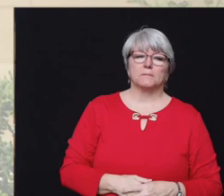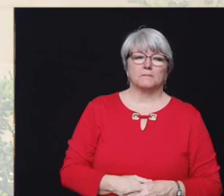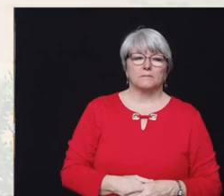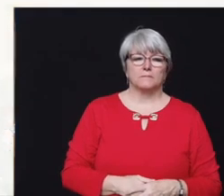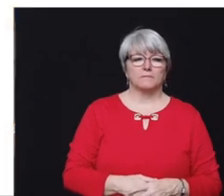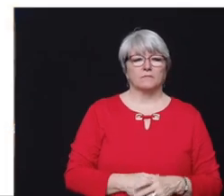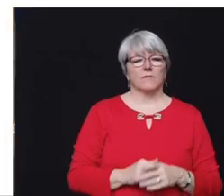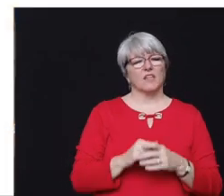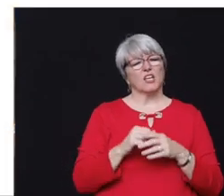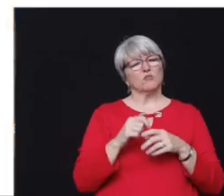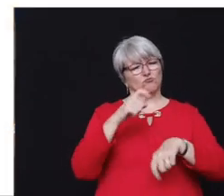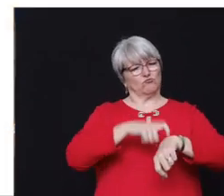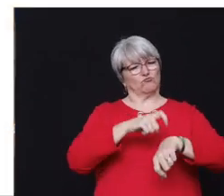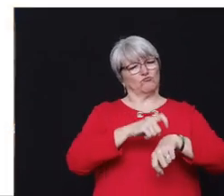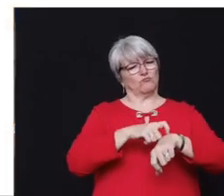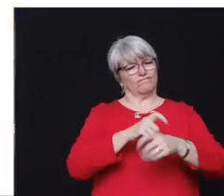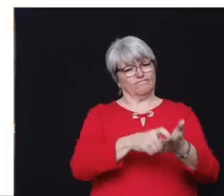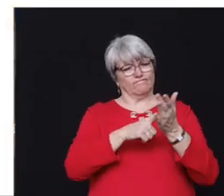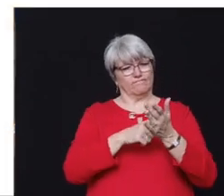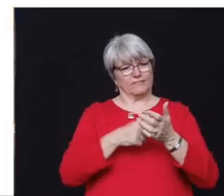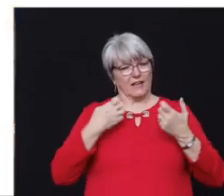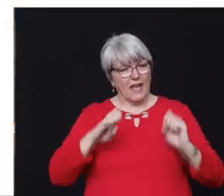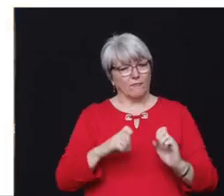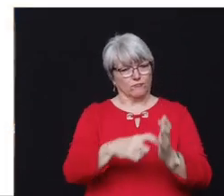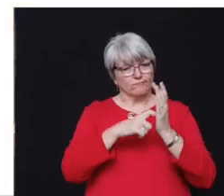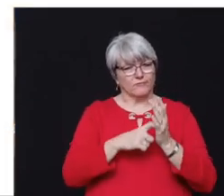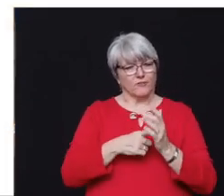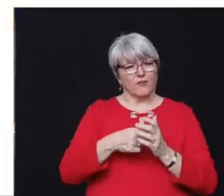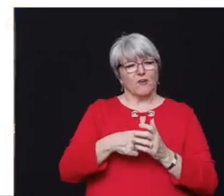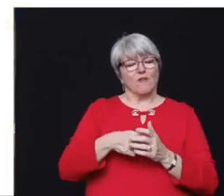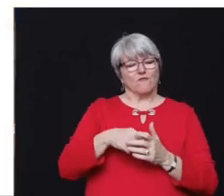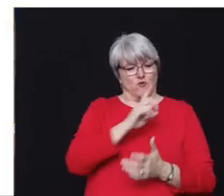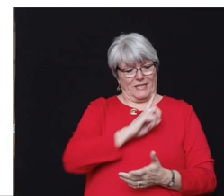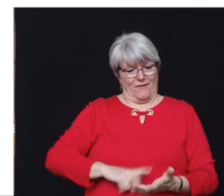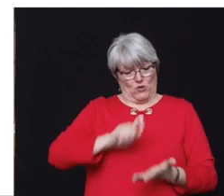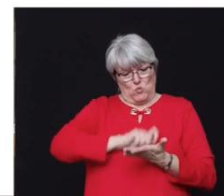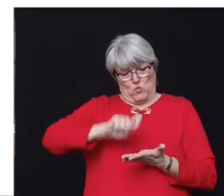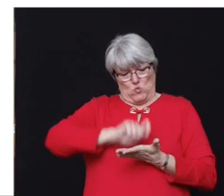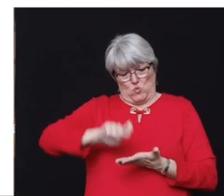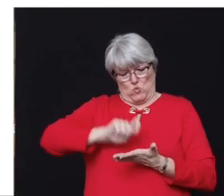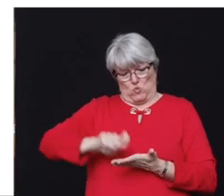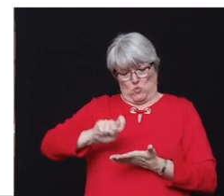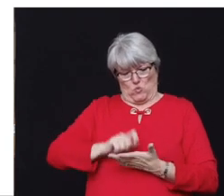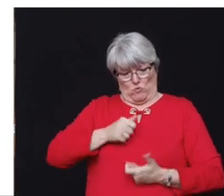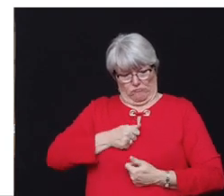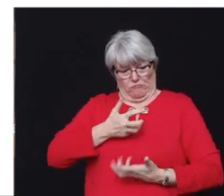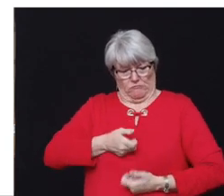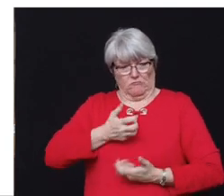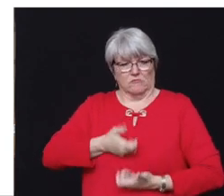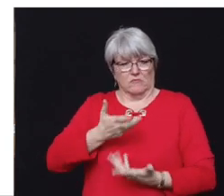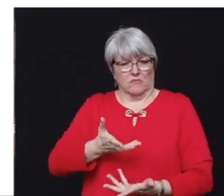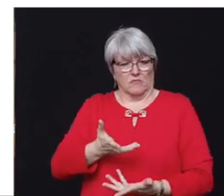It took time and effort for David to put this psalm together. Now,